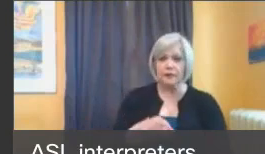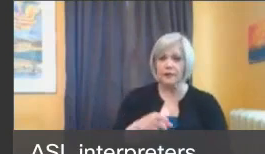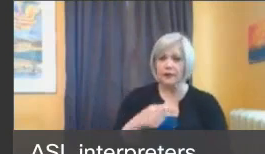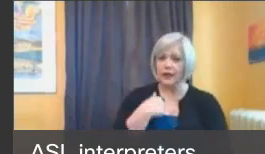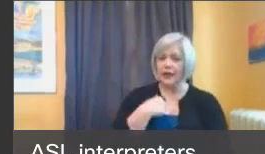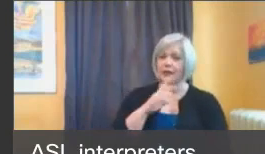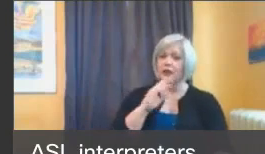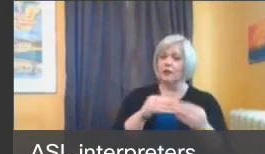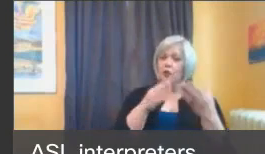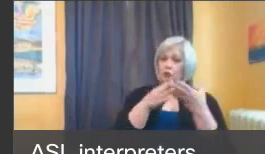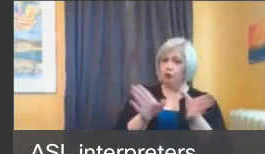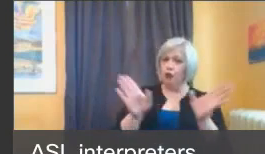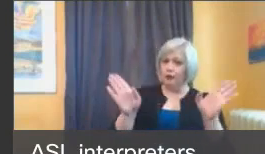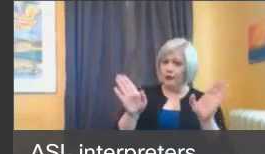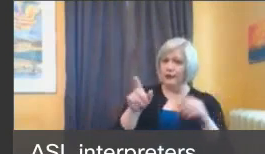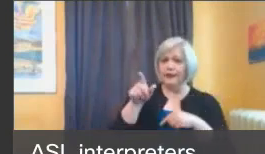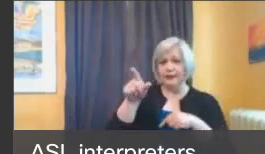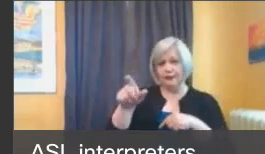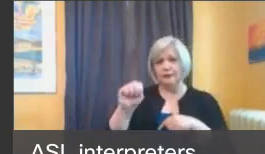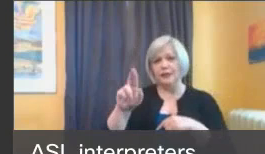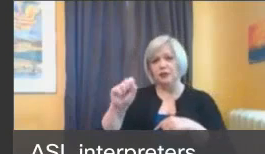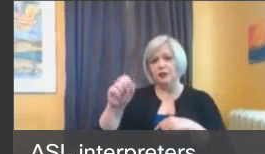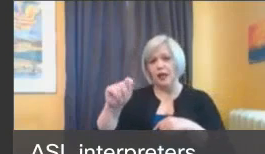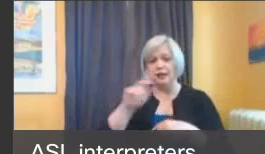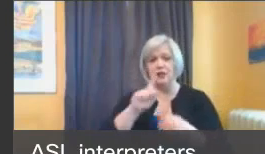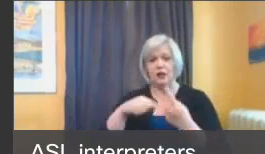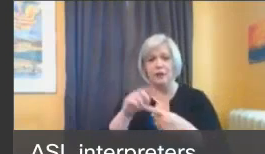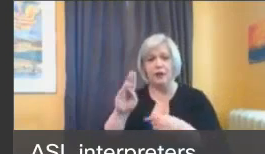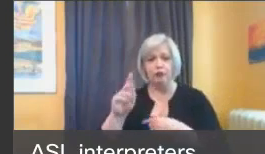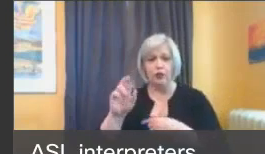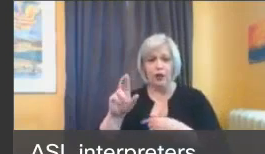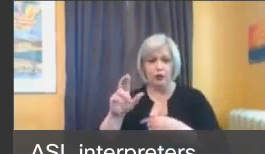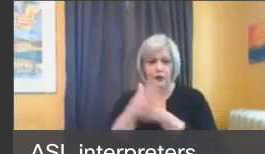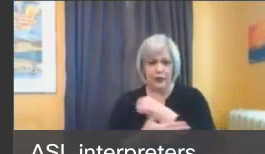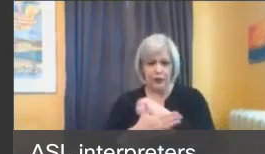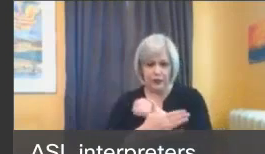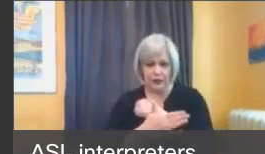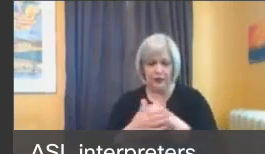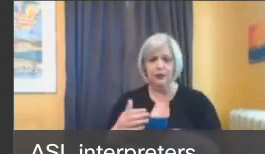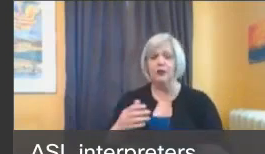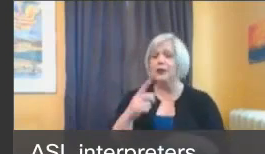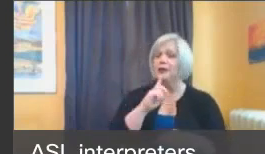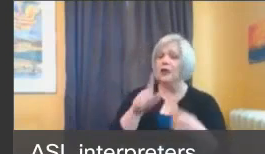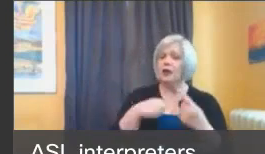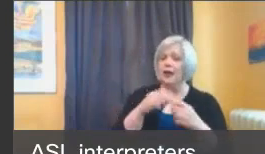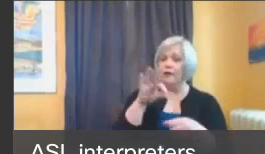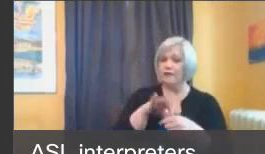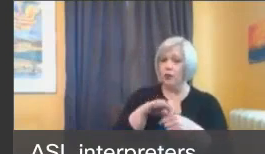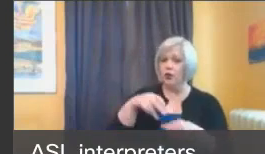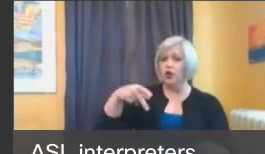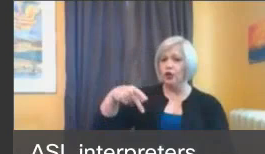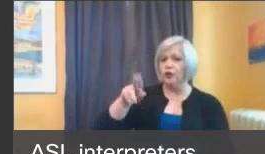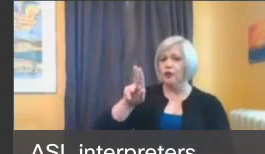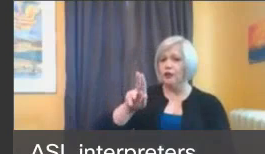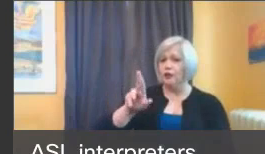can come in and speak about Broward County specifically if he chooses. But when I use the term voter purge, I want to be